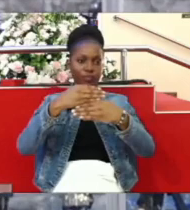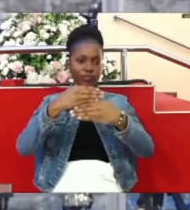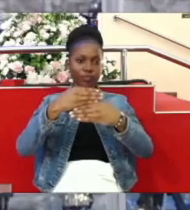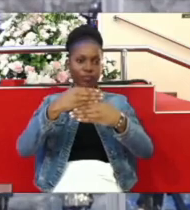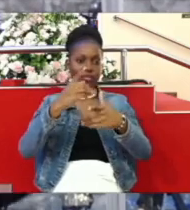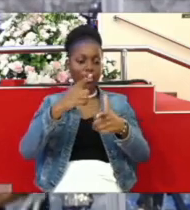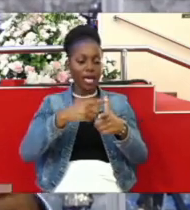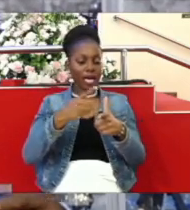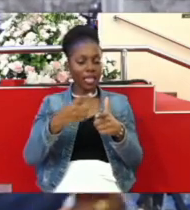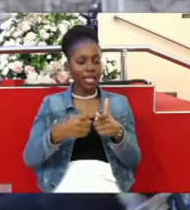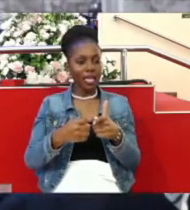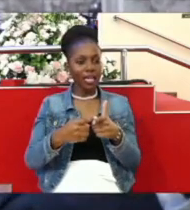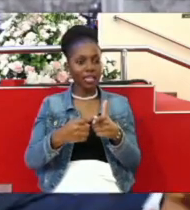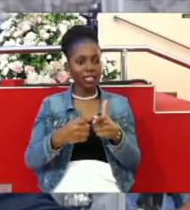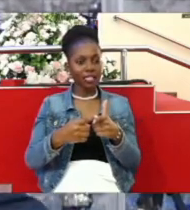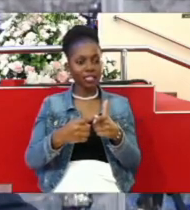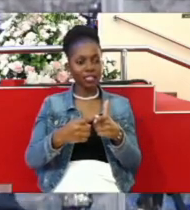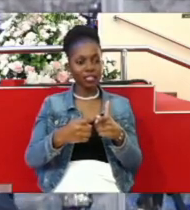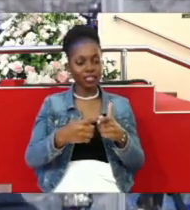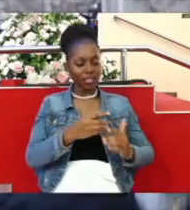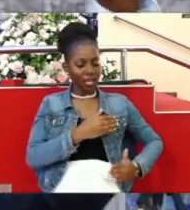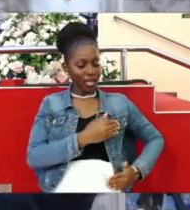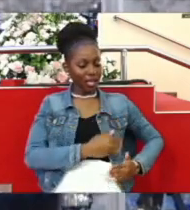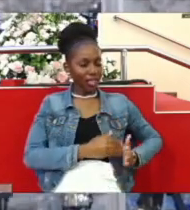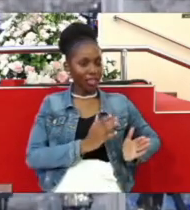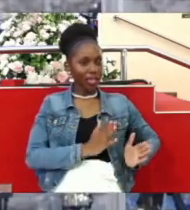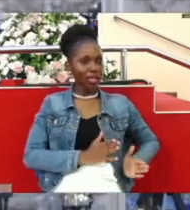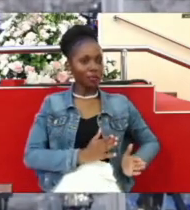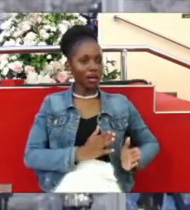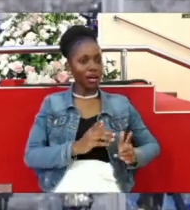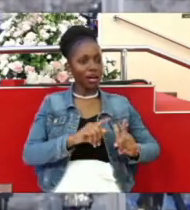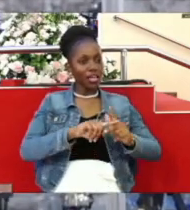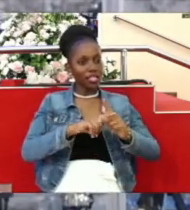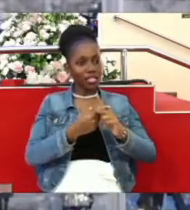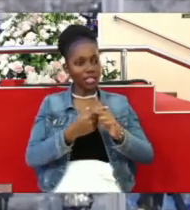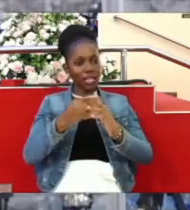Then his neighbor also started building.